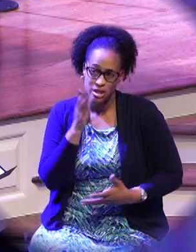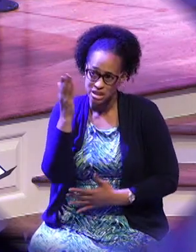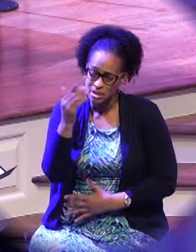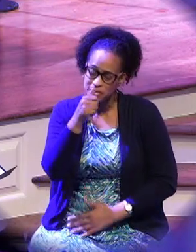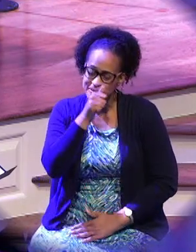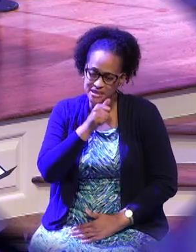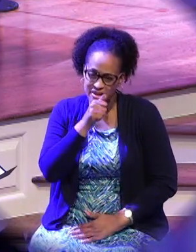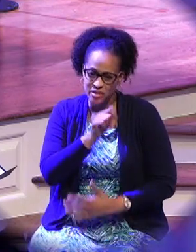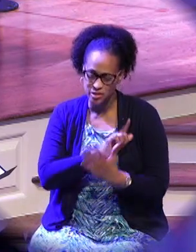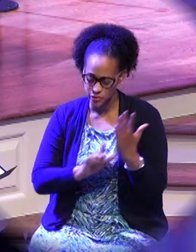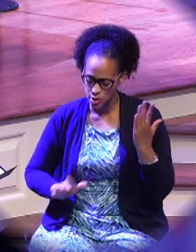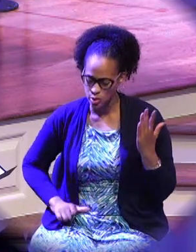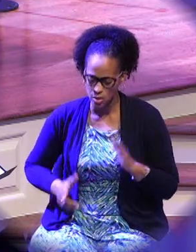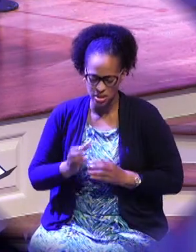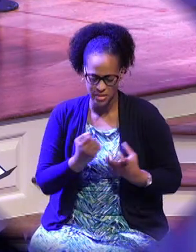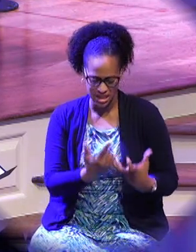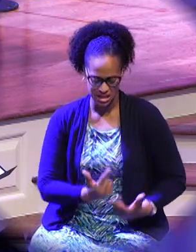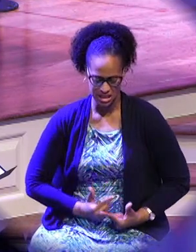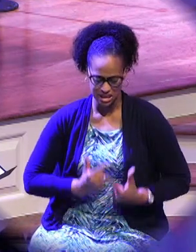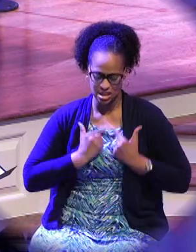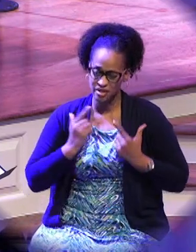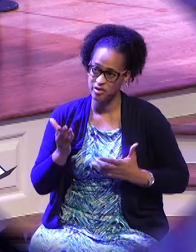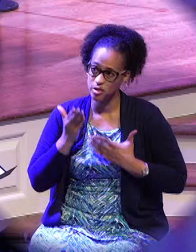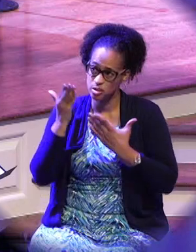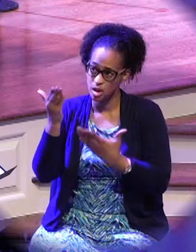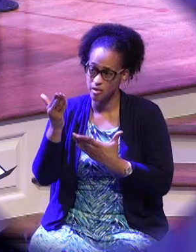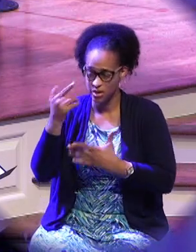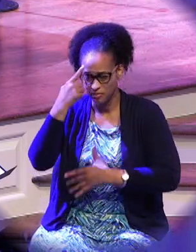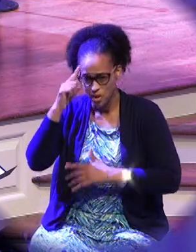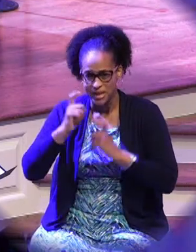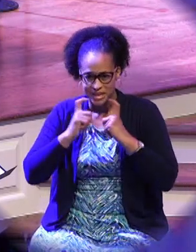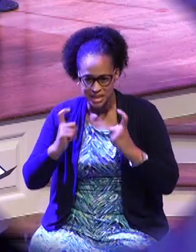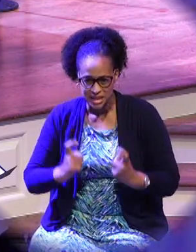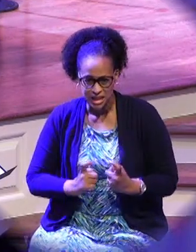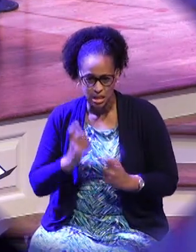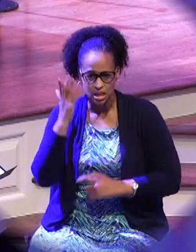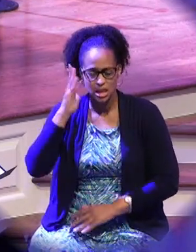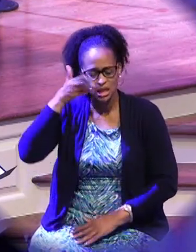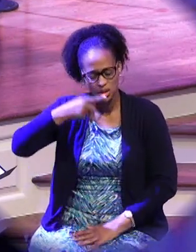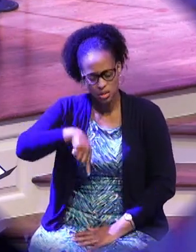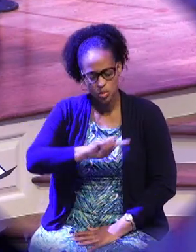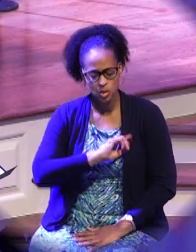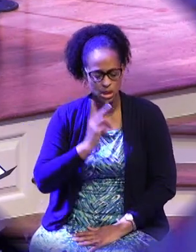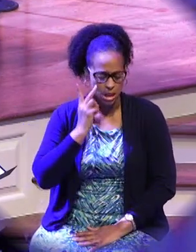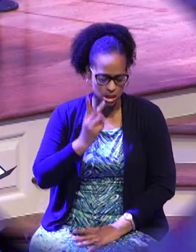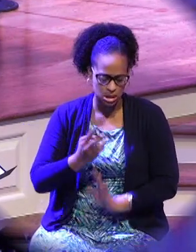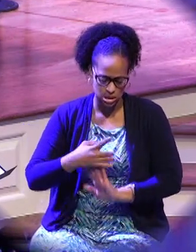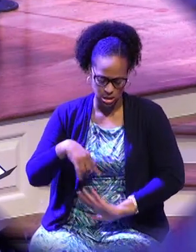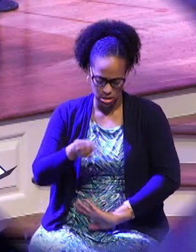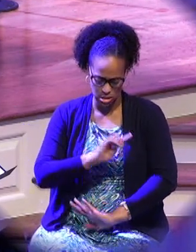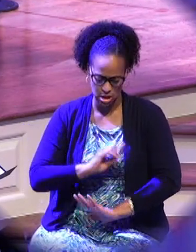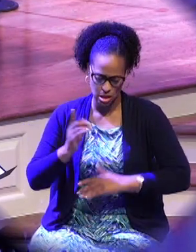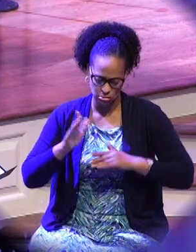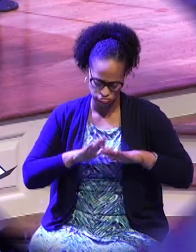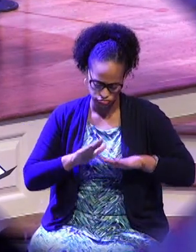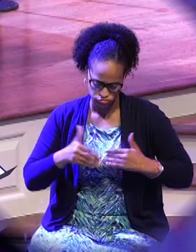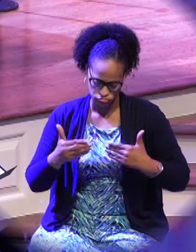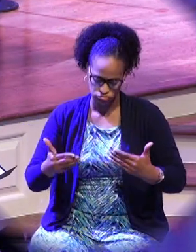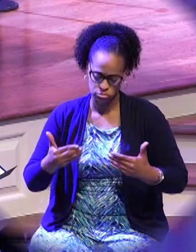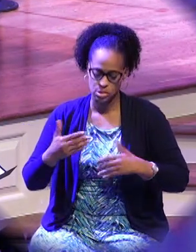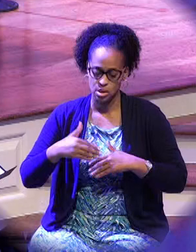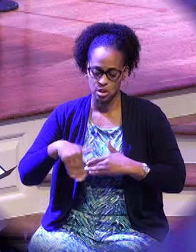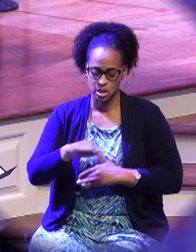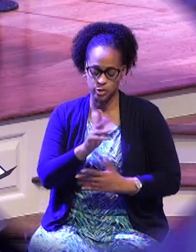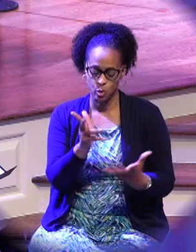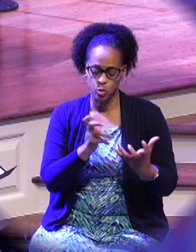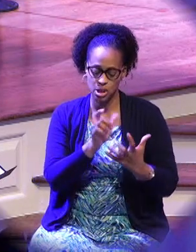though the Lord makes his life an offering for sin, he will see his offspring and prolong his days, and the will of